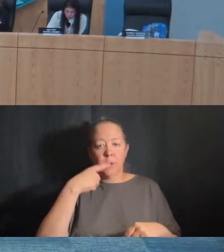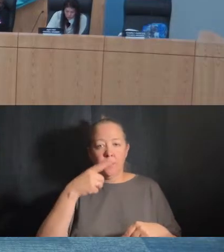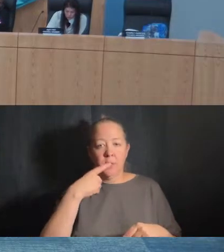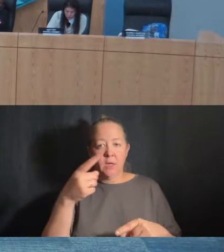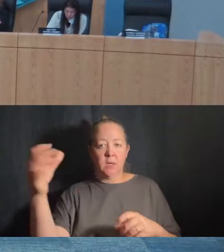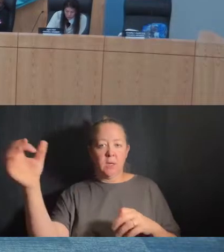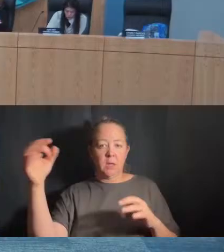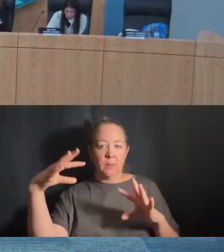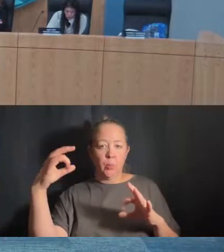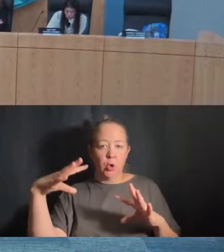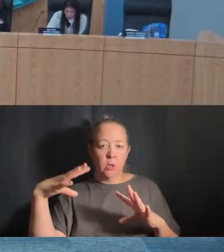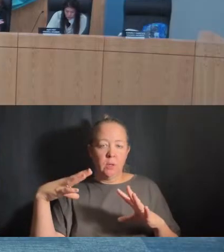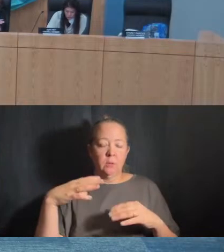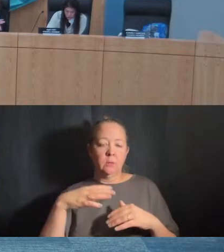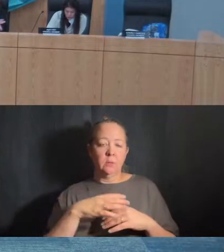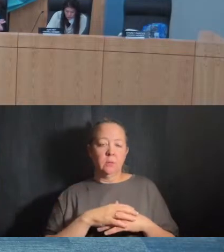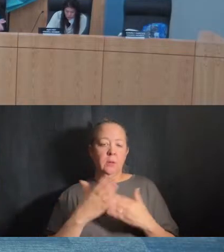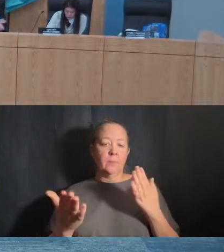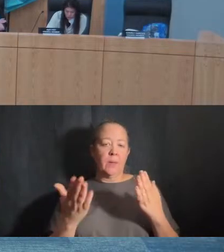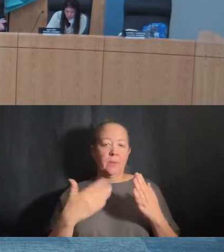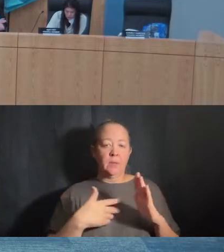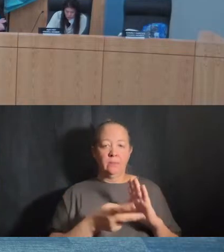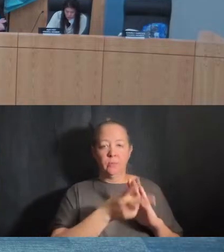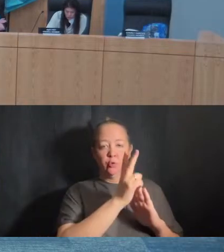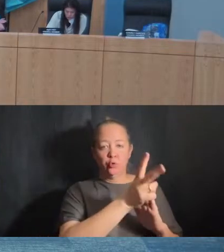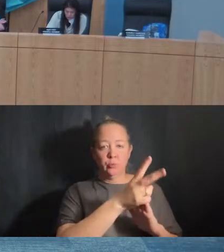we do 2 minutes?